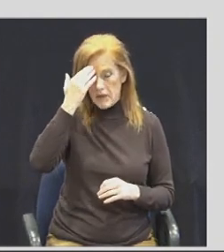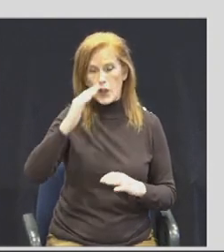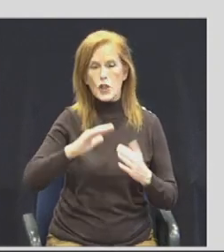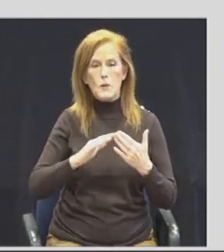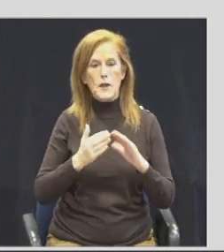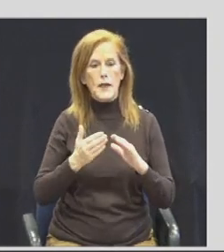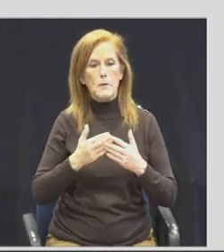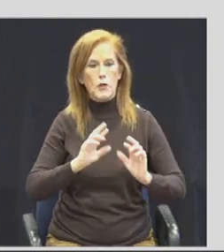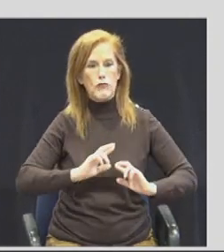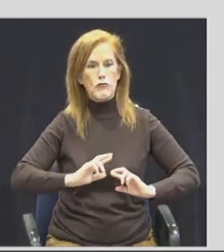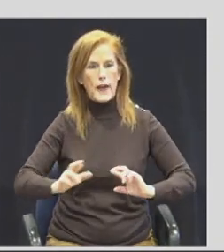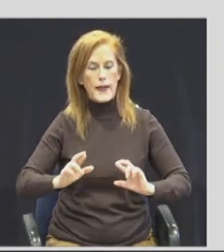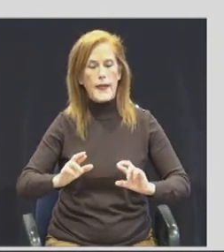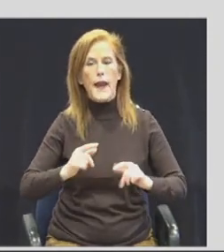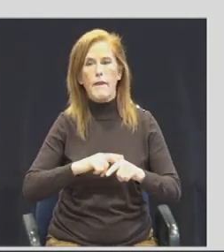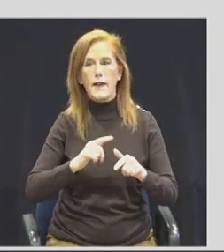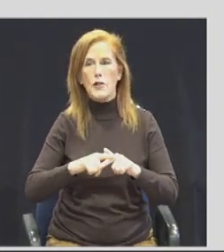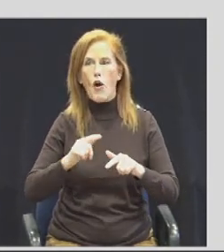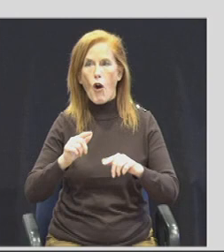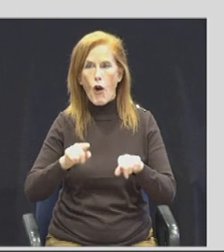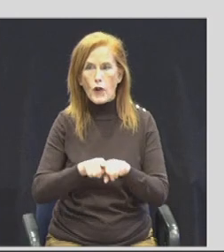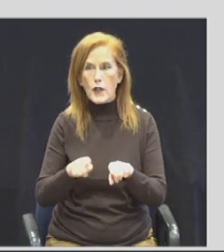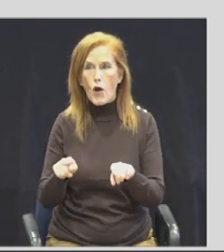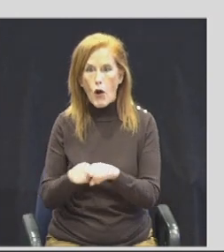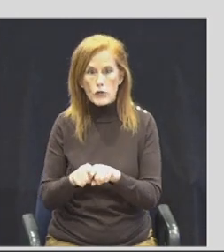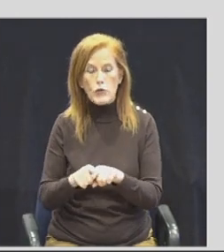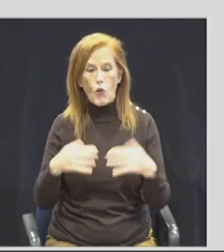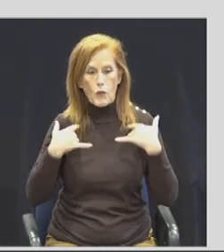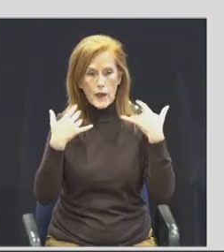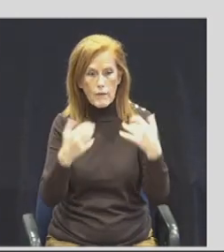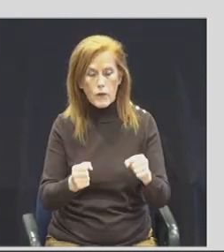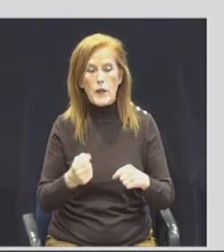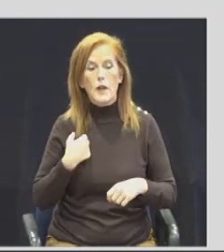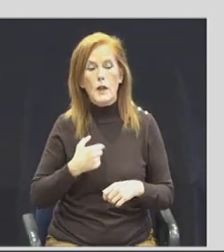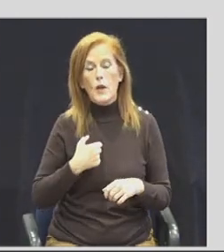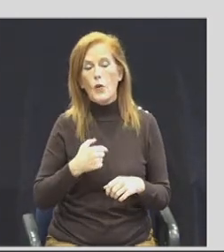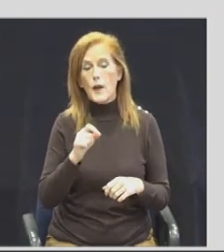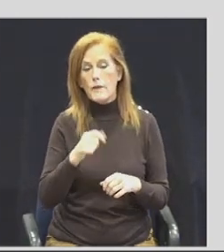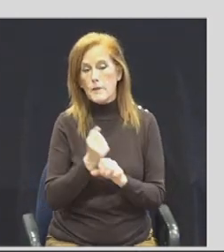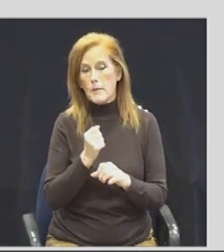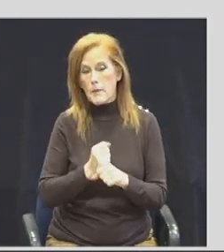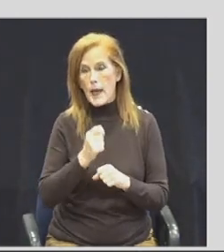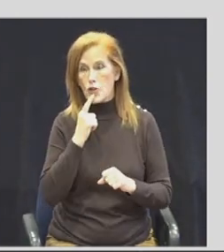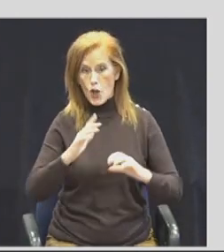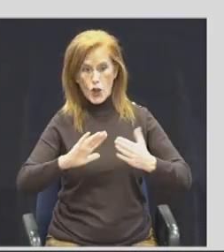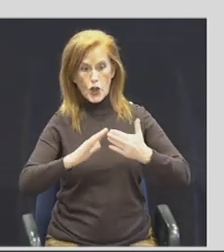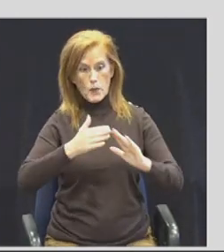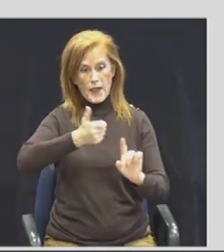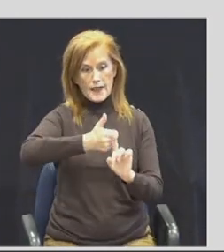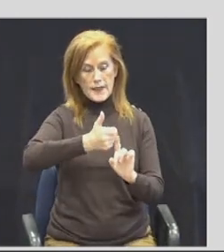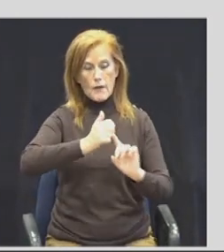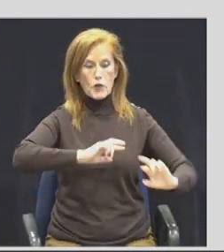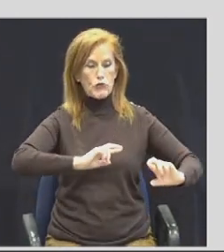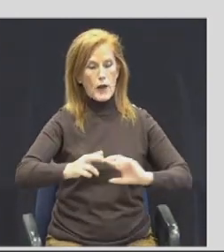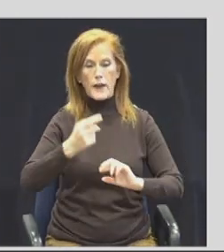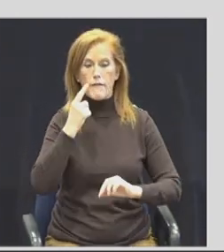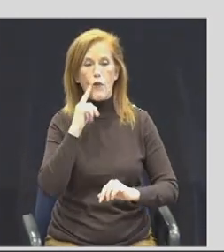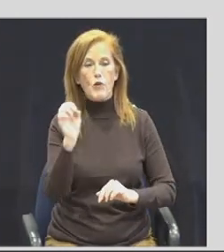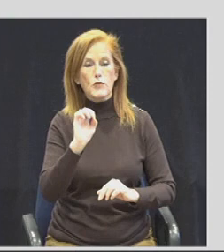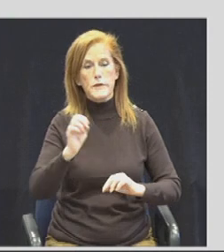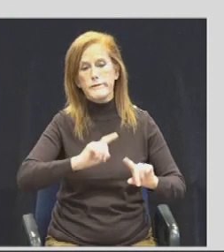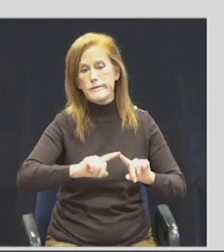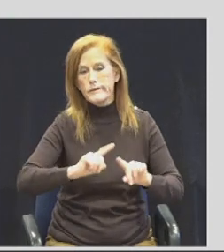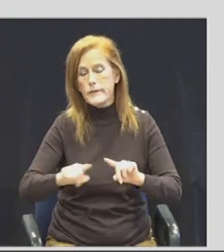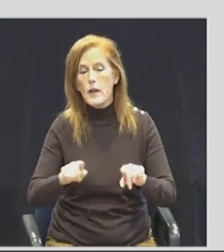and recovery. In the case of a public health emergency, we're responsible for ensuring that the community is prepared for that emergency and also